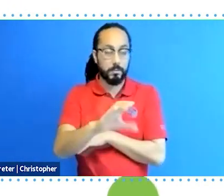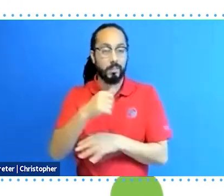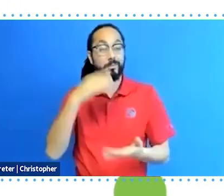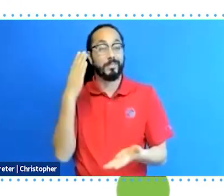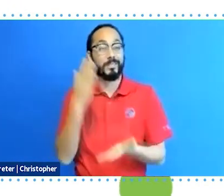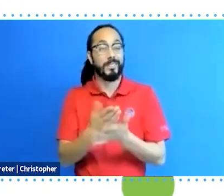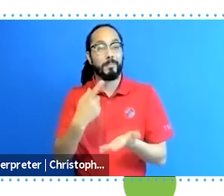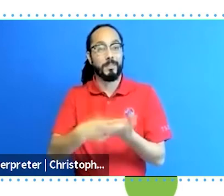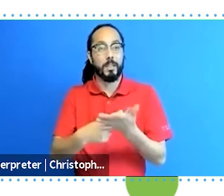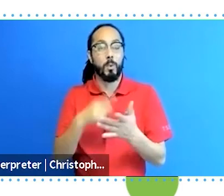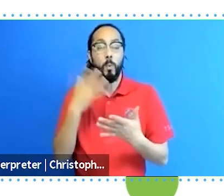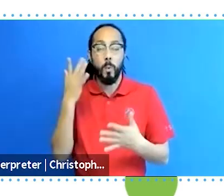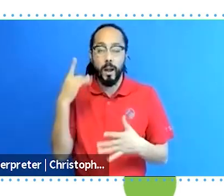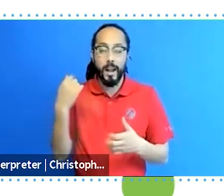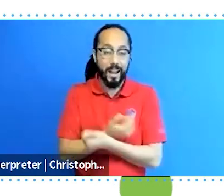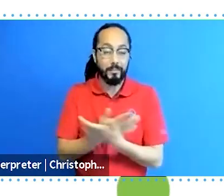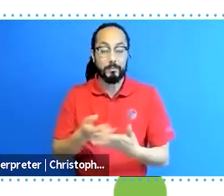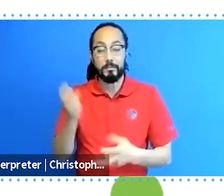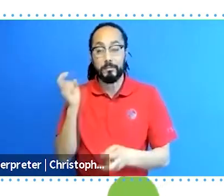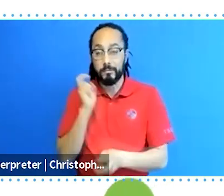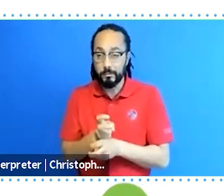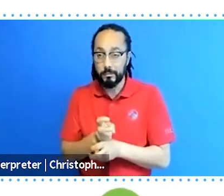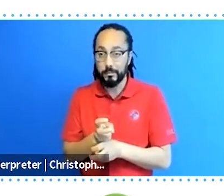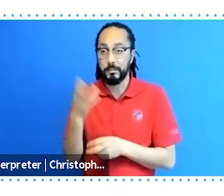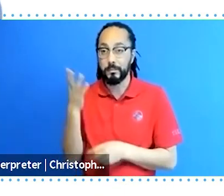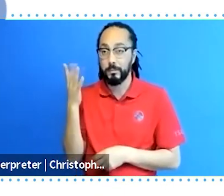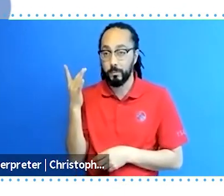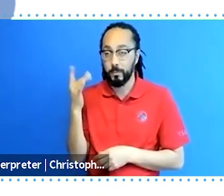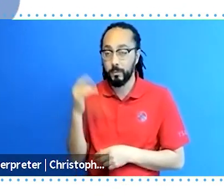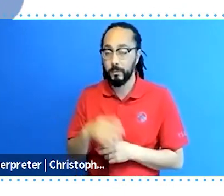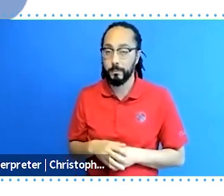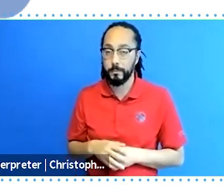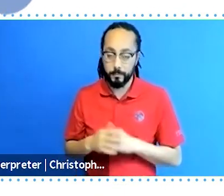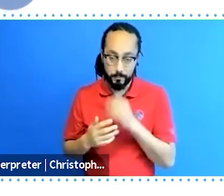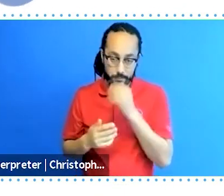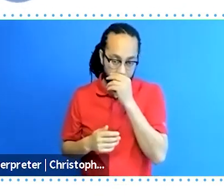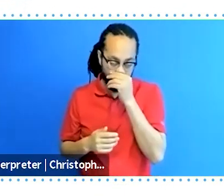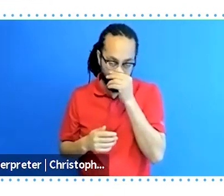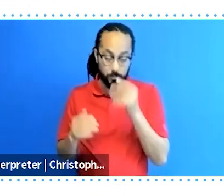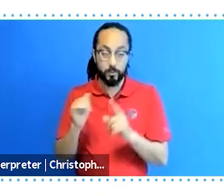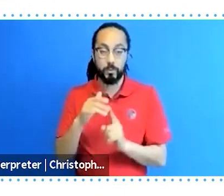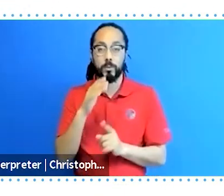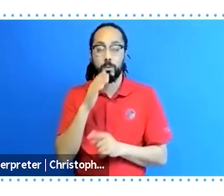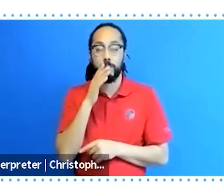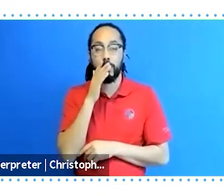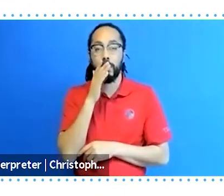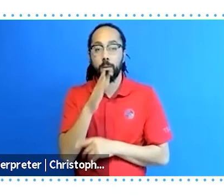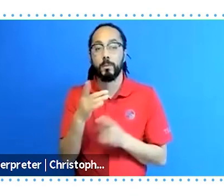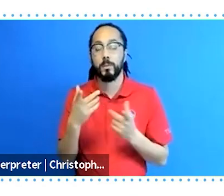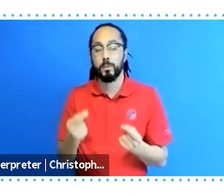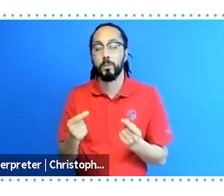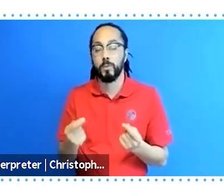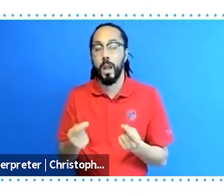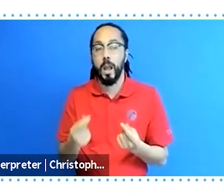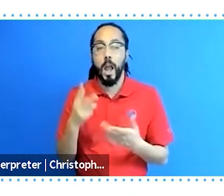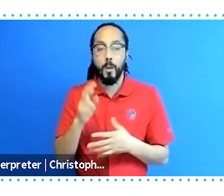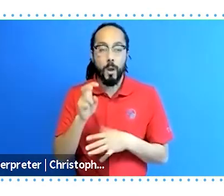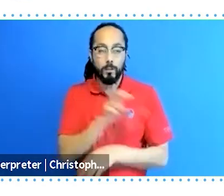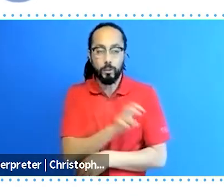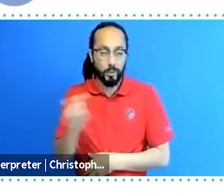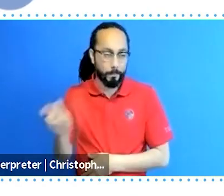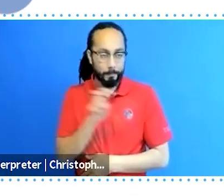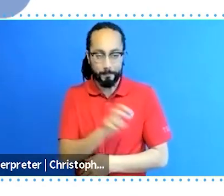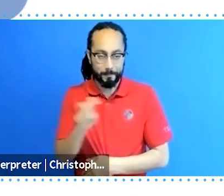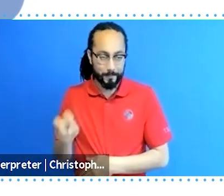all the time? A couple of things. I'm going to maybe jump and forth. I'm going to jump and forth